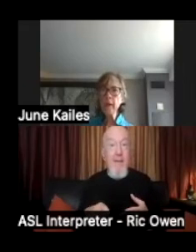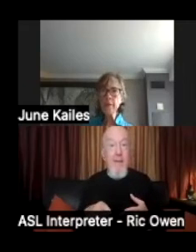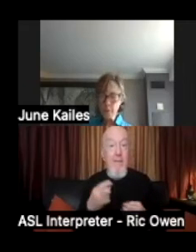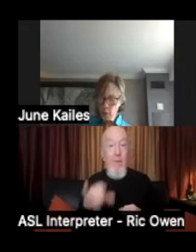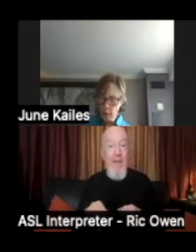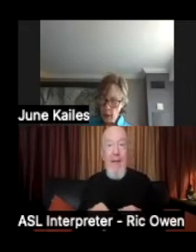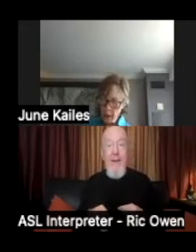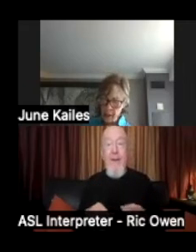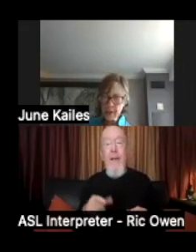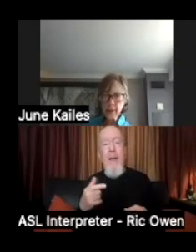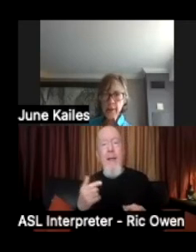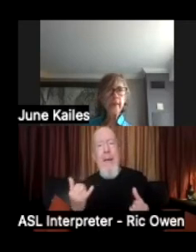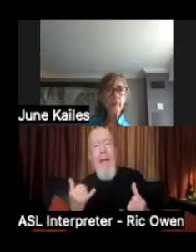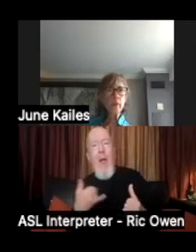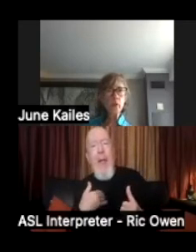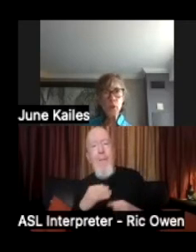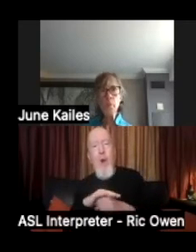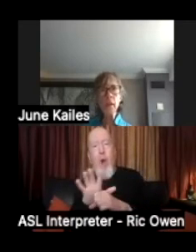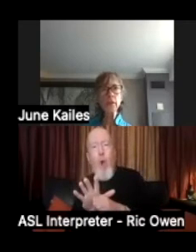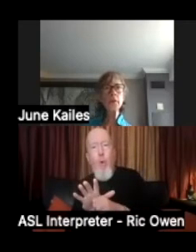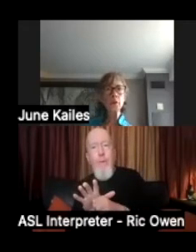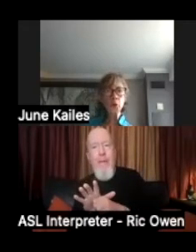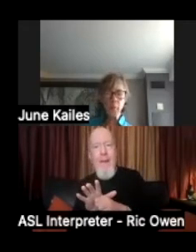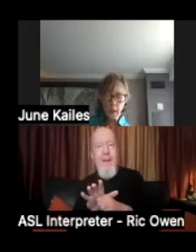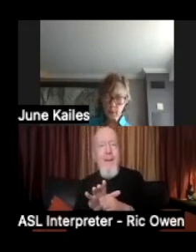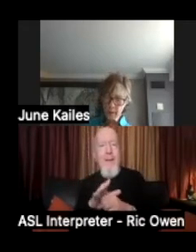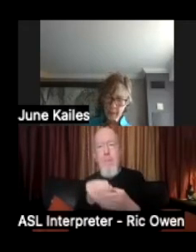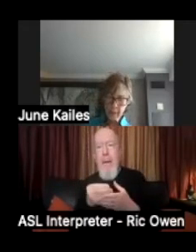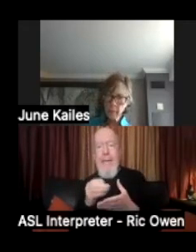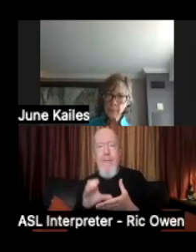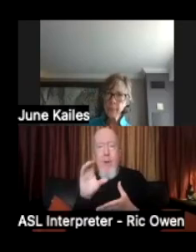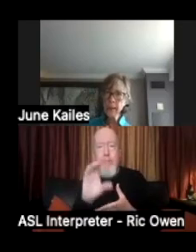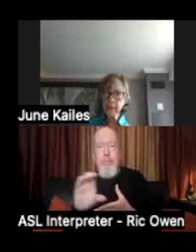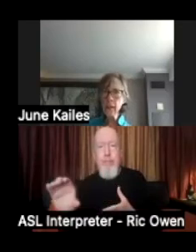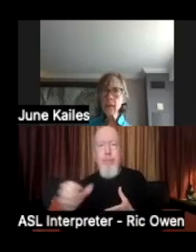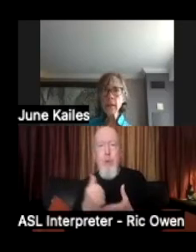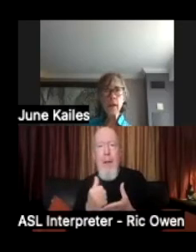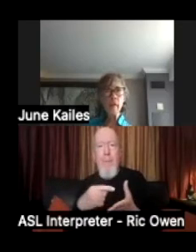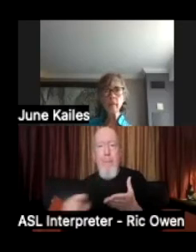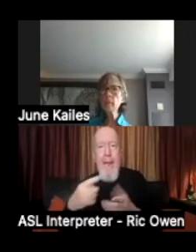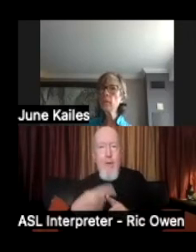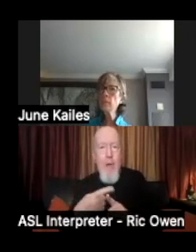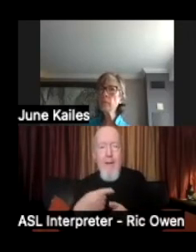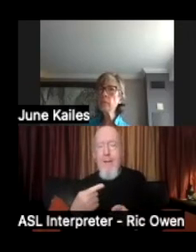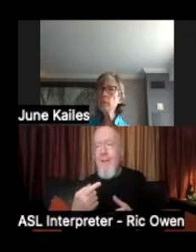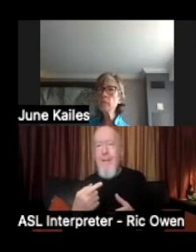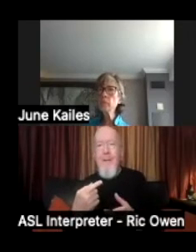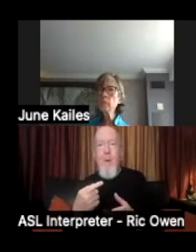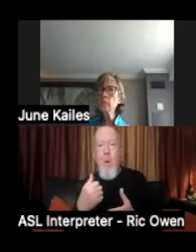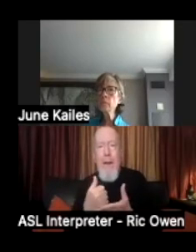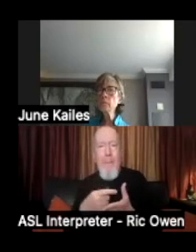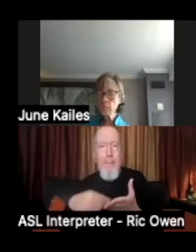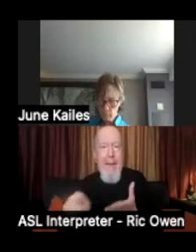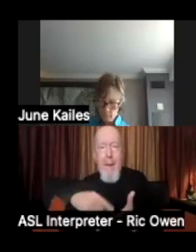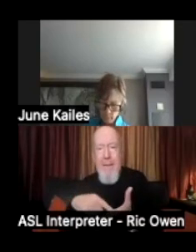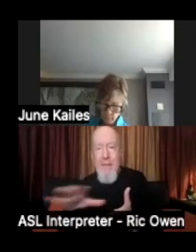people pay for connectivity for 3 months or 2 months, but that's not good enough.